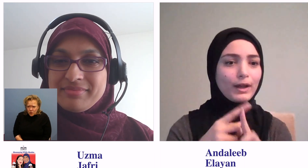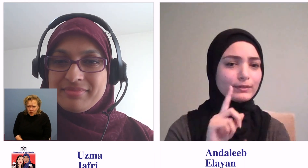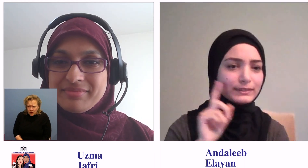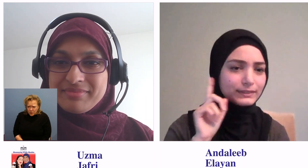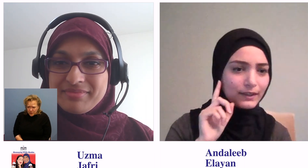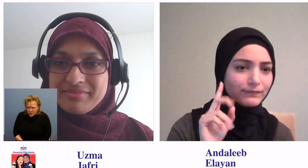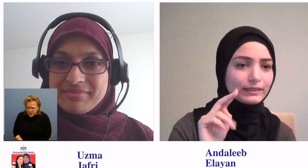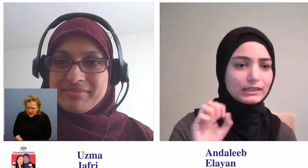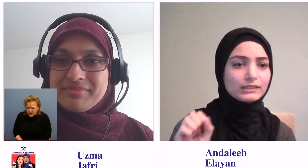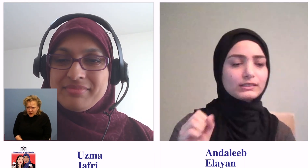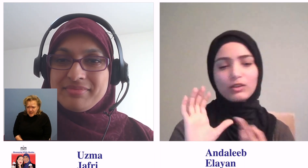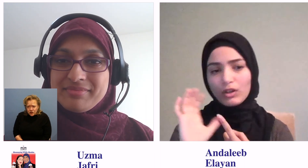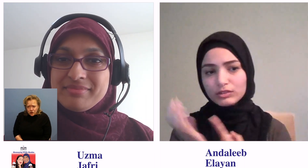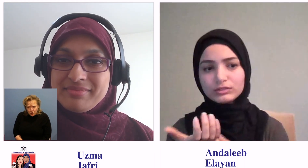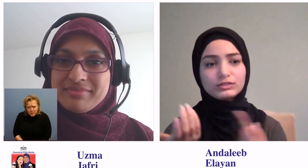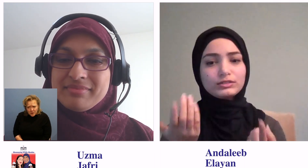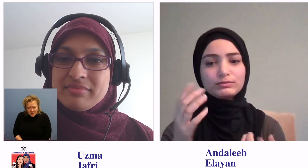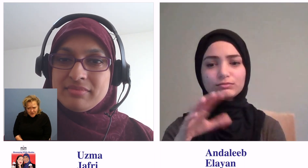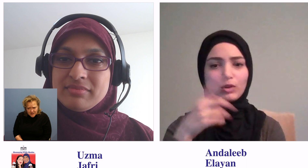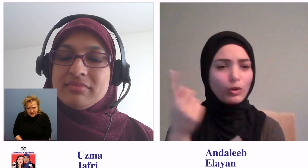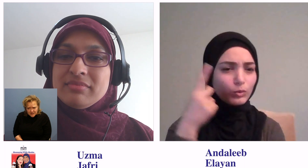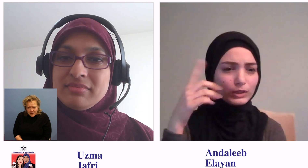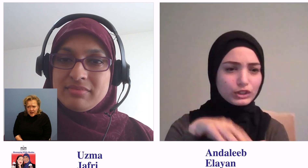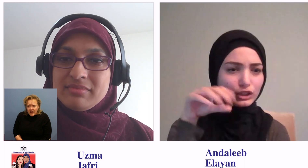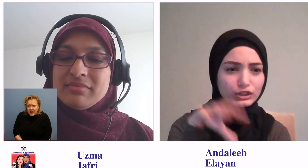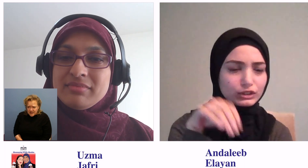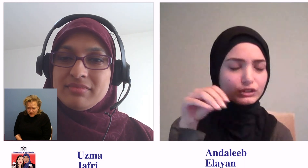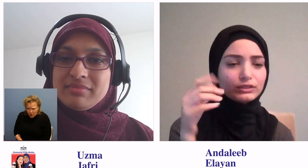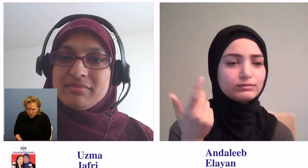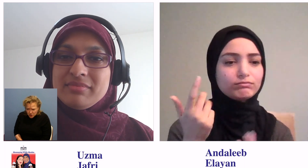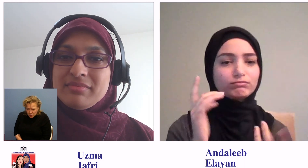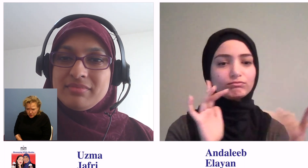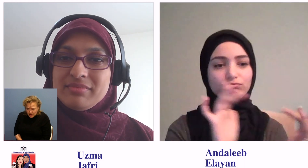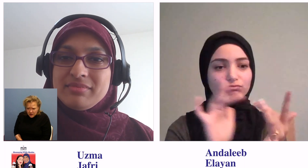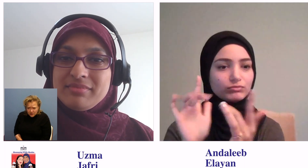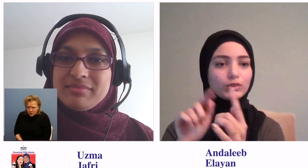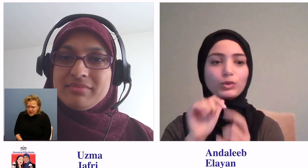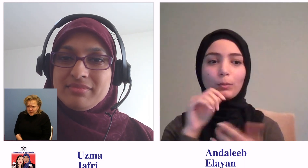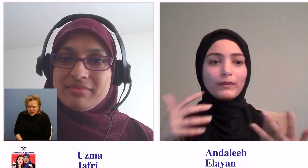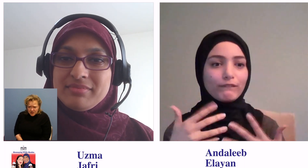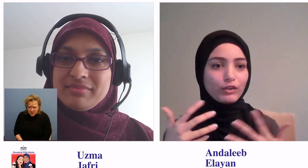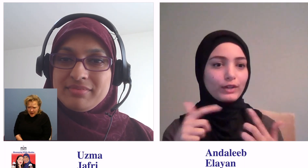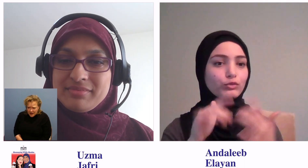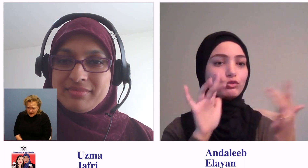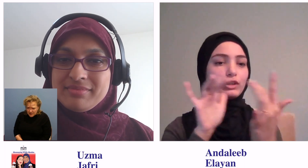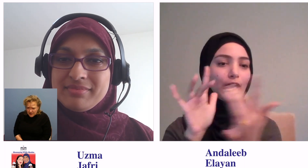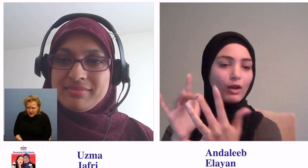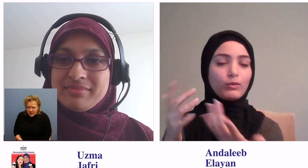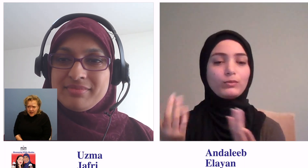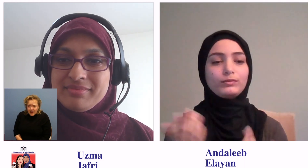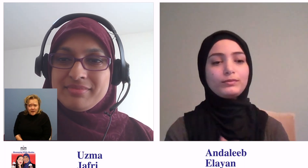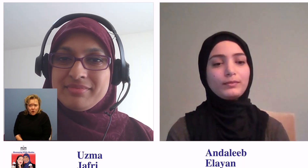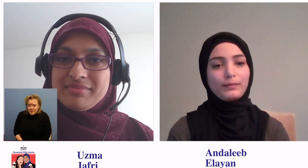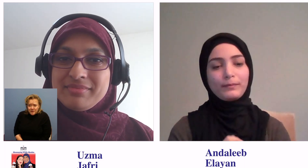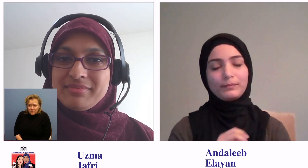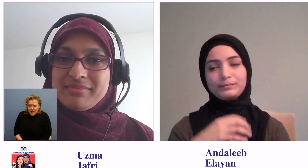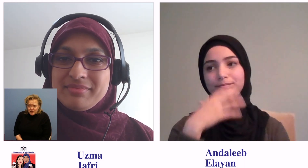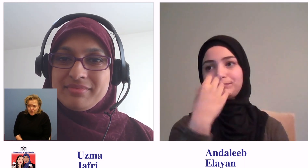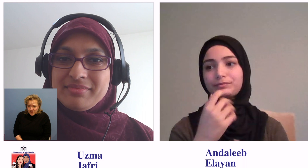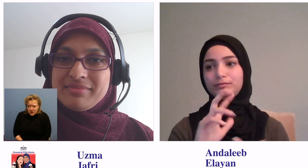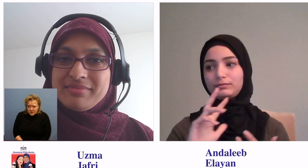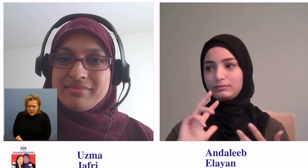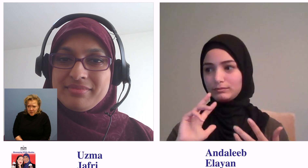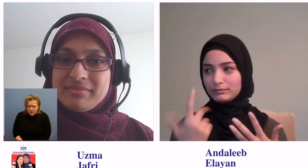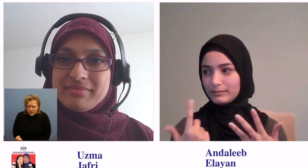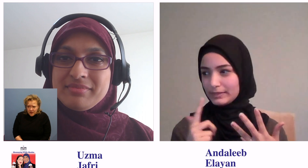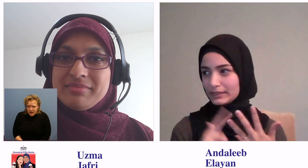or universities or things to learn about deafness and deaf culture, learn as much as you can. And don't be afraid